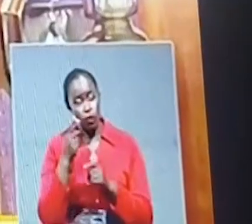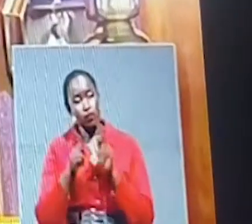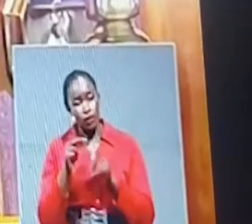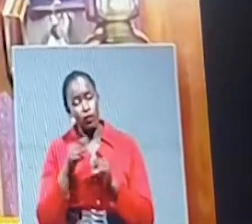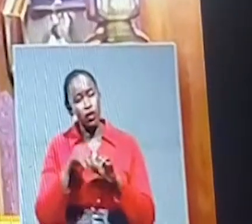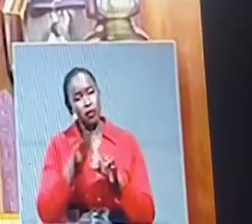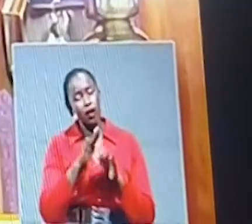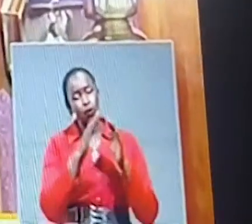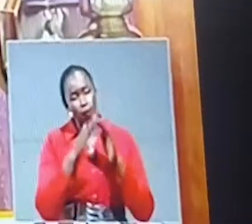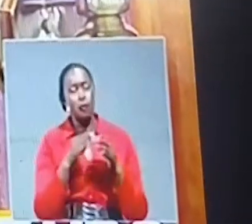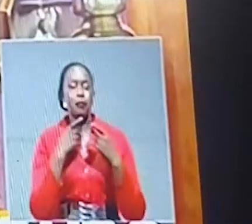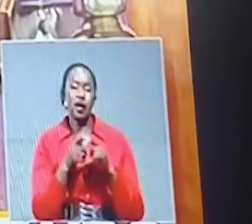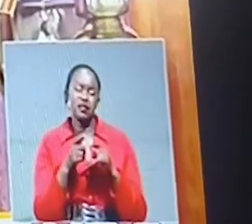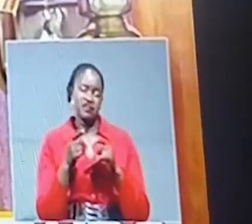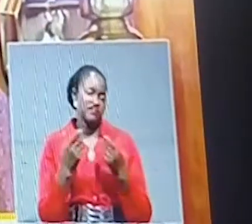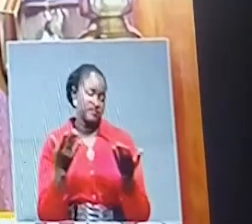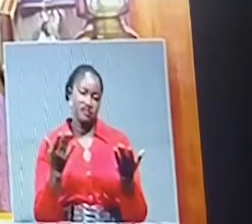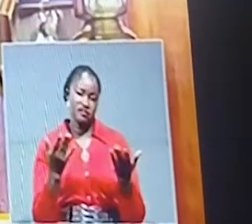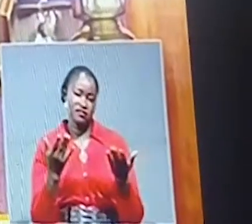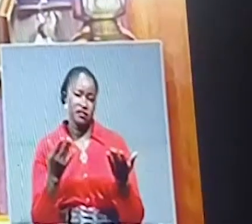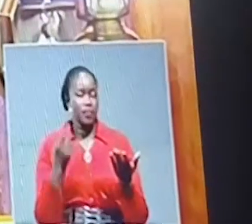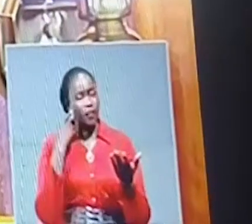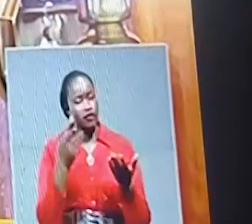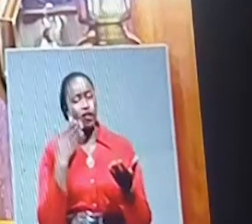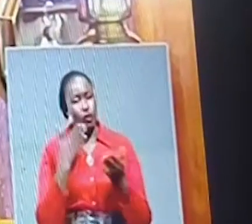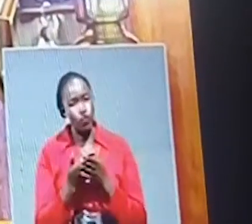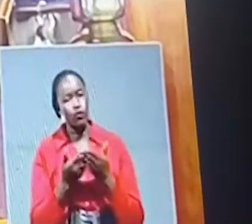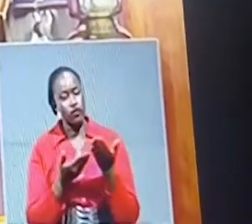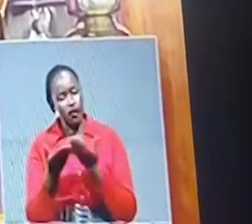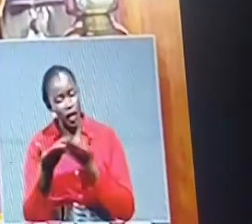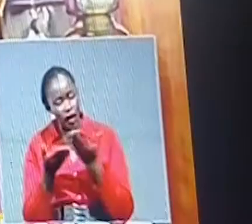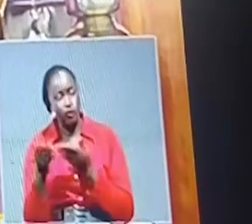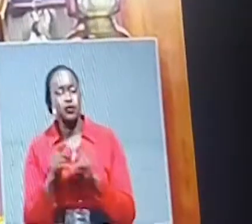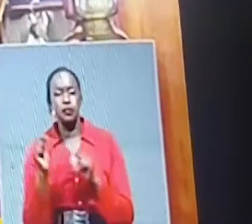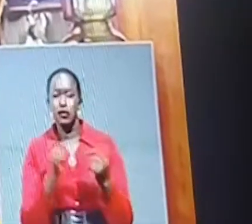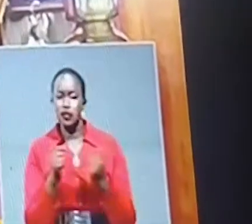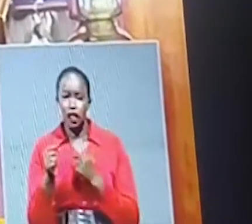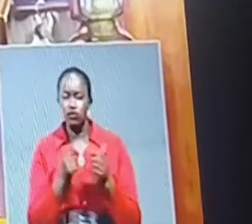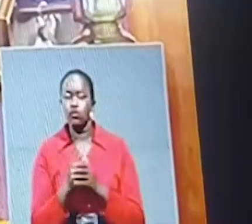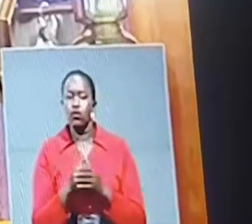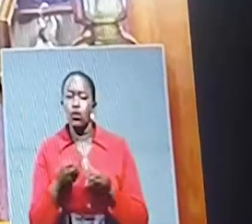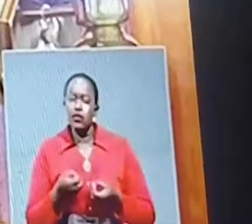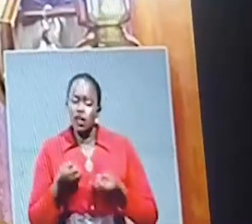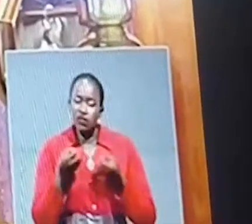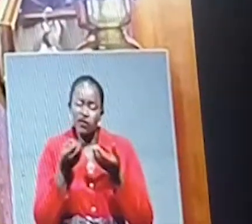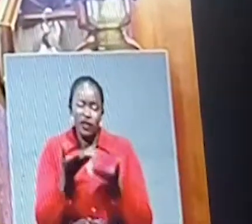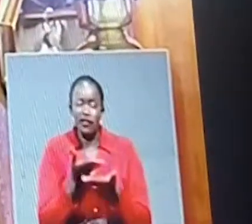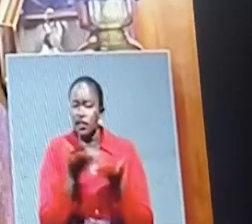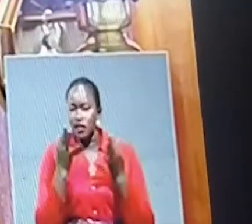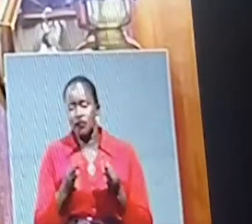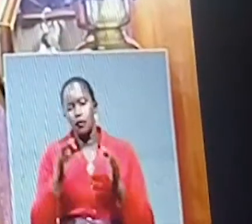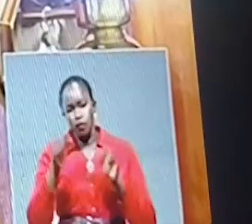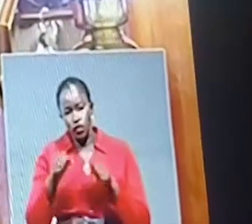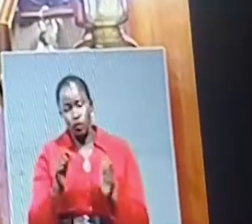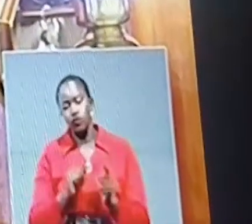good of sanity, for the good of dialogue and the discussion, we had to sacrifice whatever it took to come and